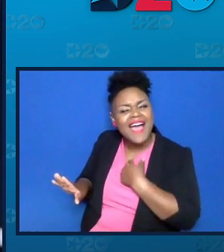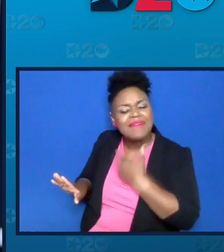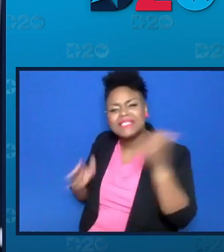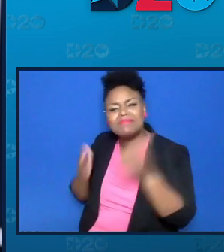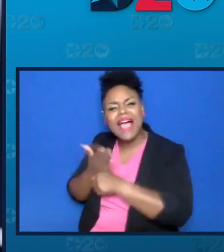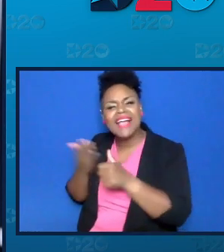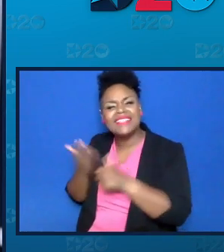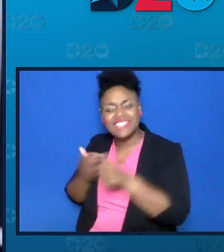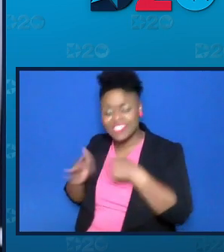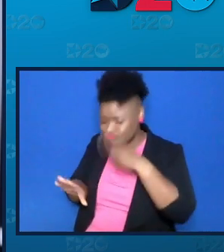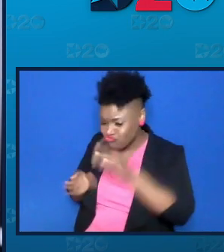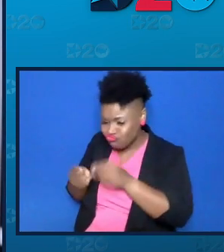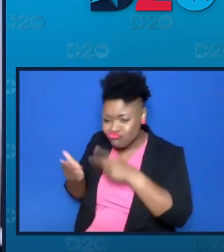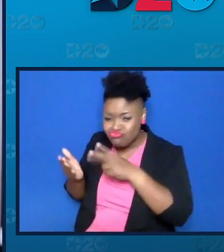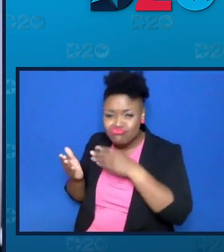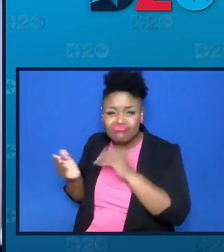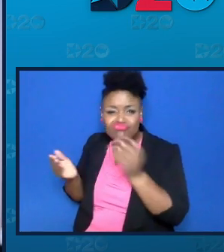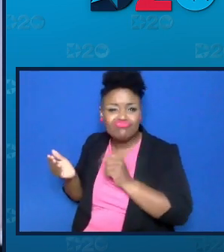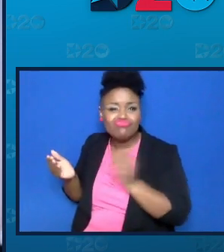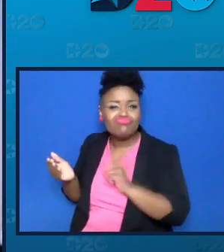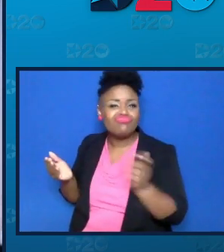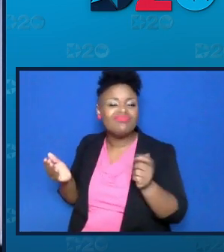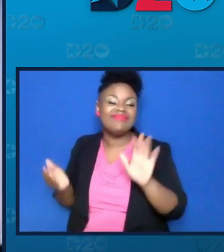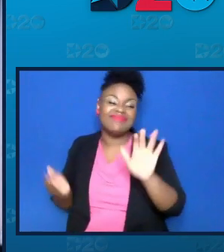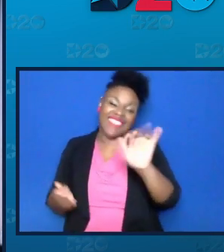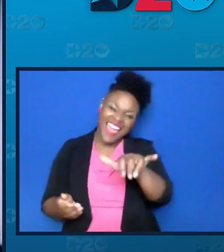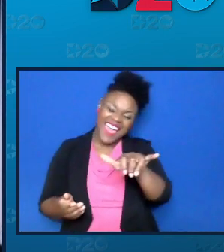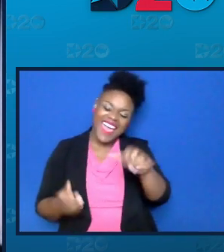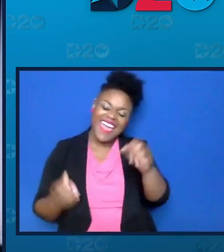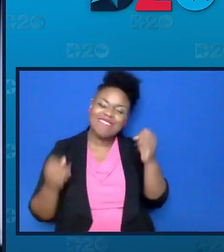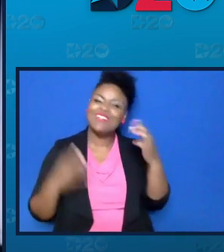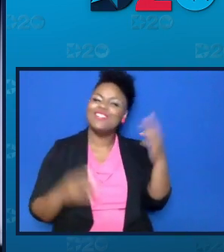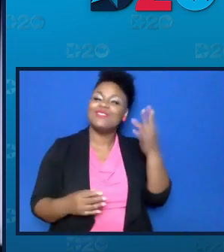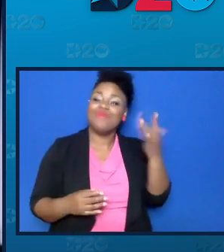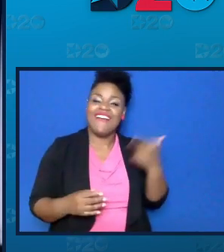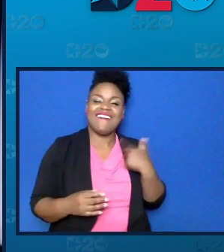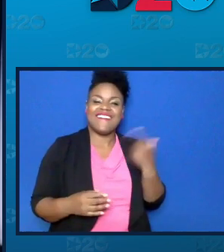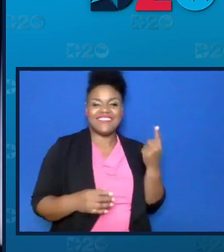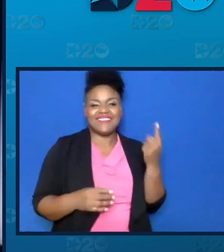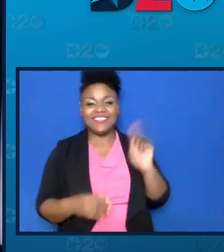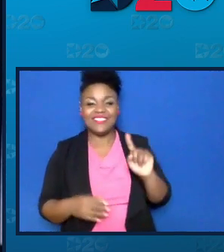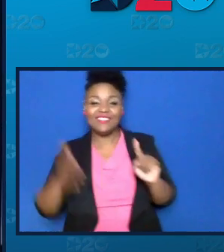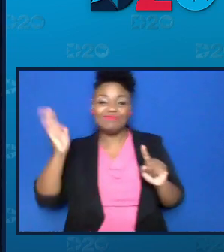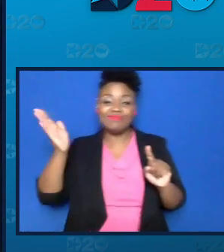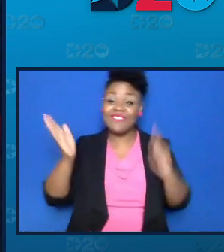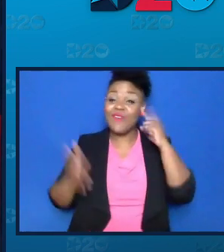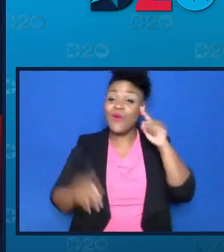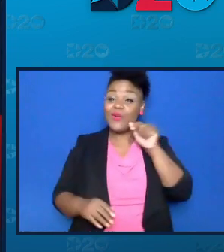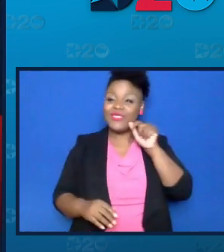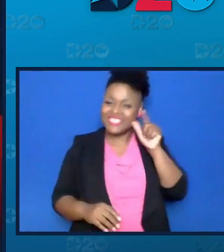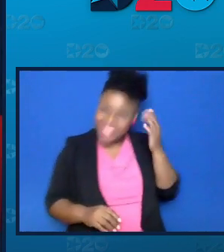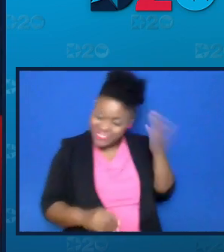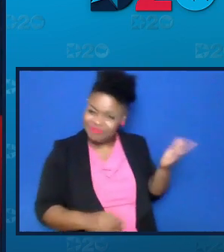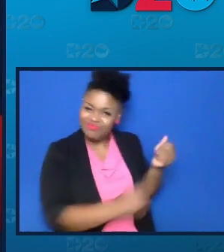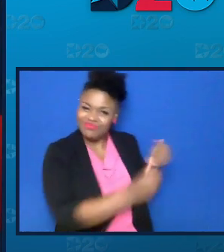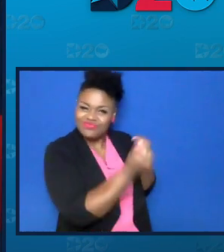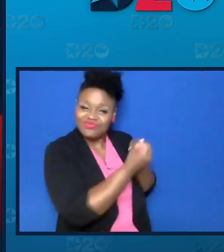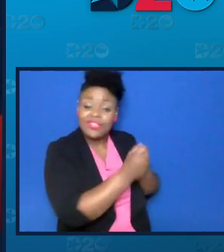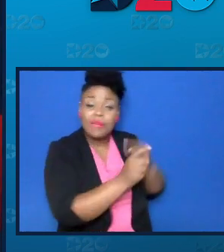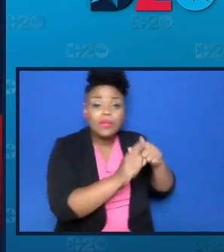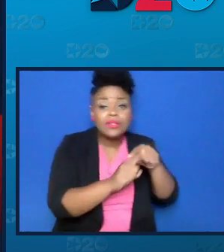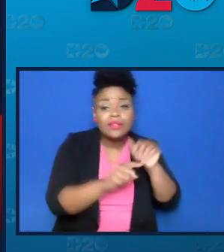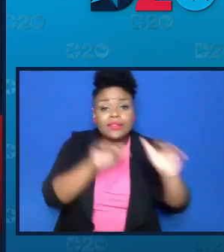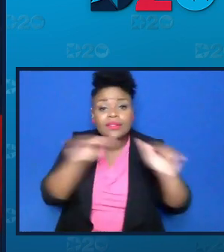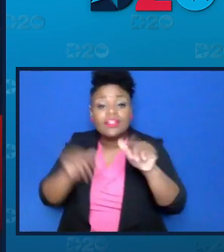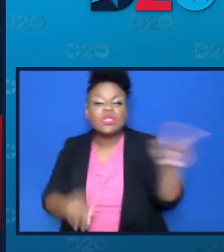is just one of the many reasons that I wanted to be here tonight for Joe. And to remind you that Joe Biden not only knows